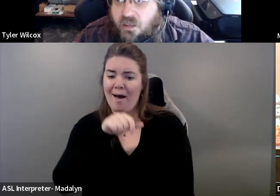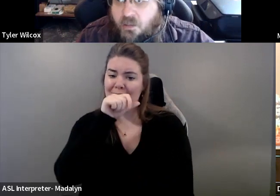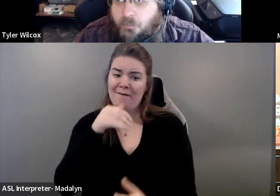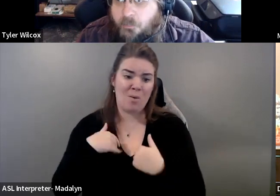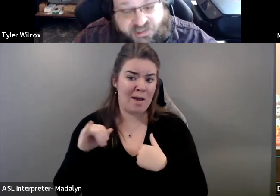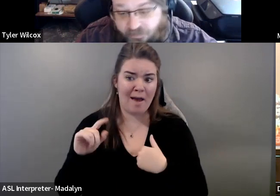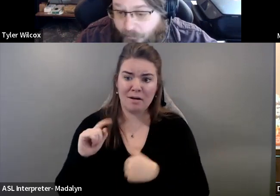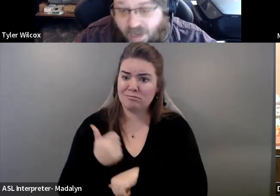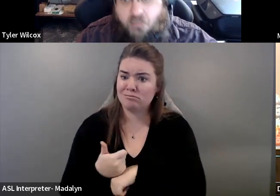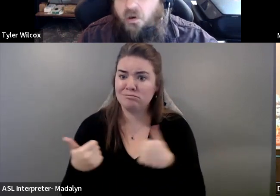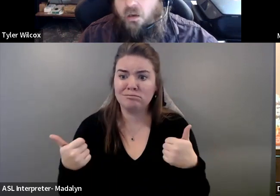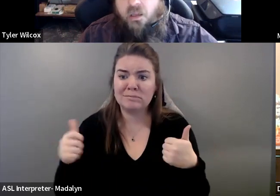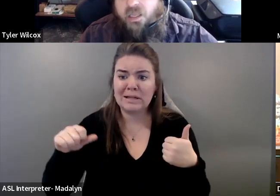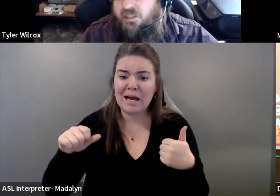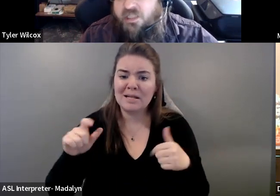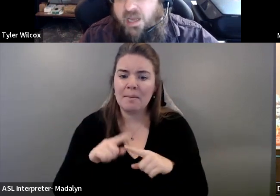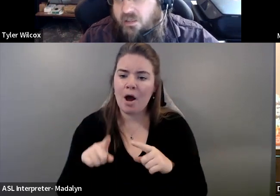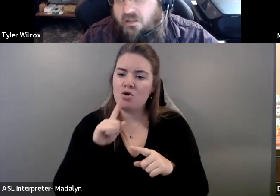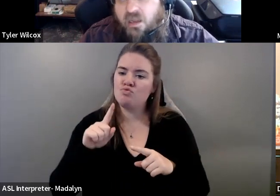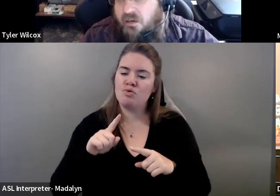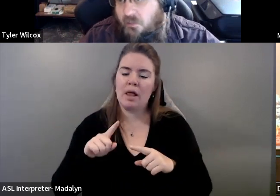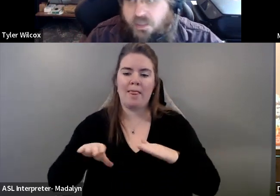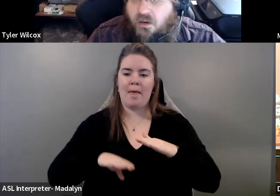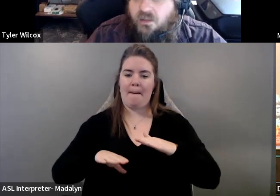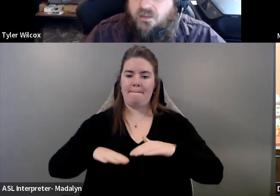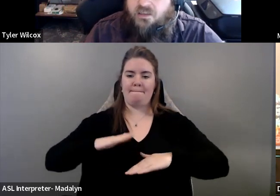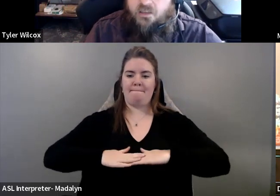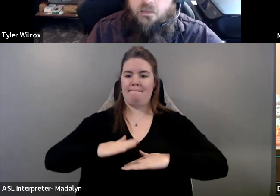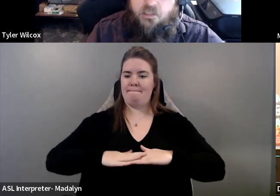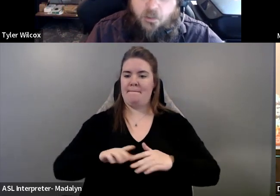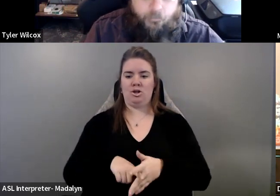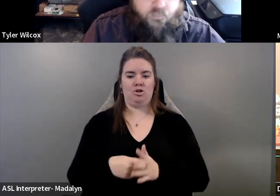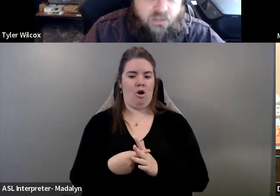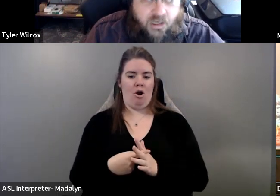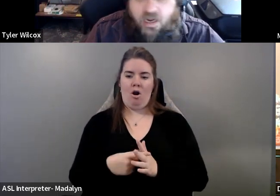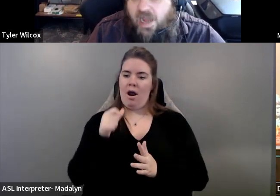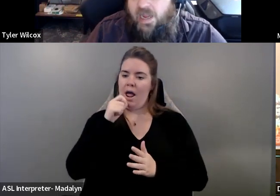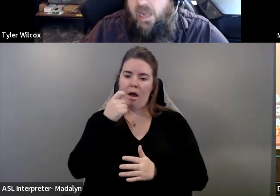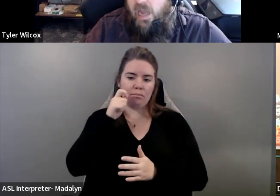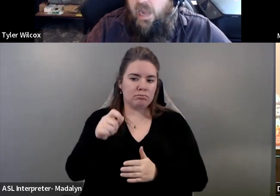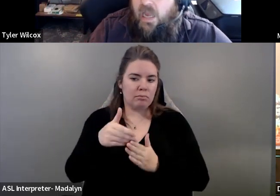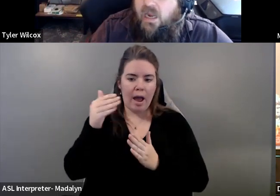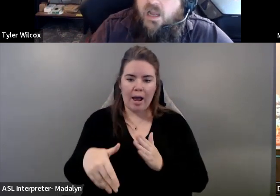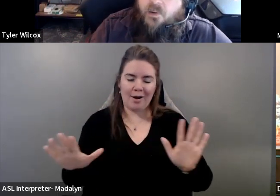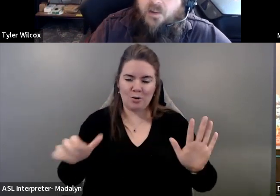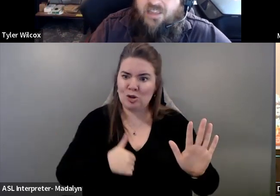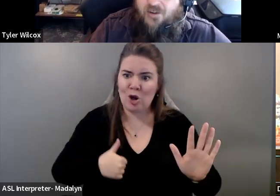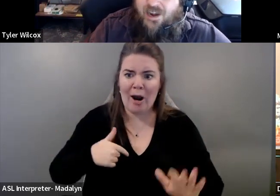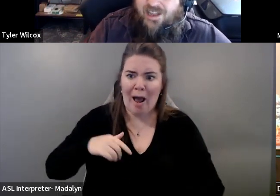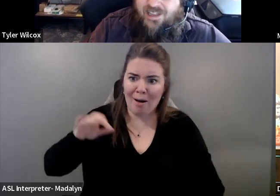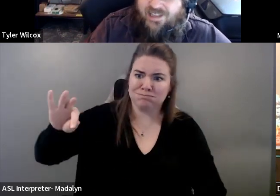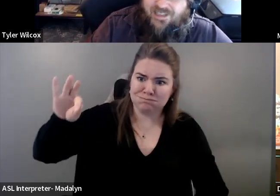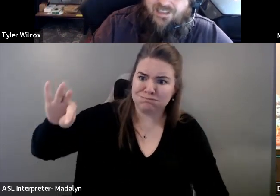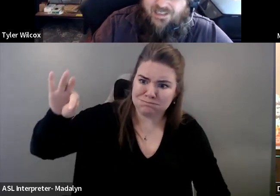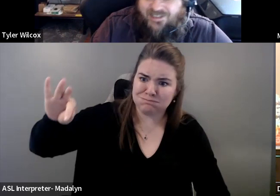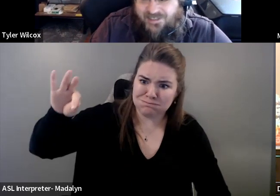place, but it's the bottom rung. It is not the end all be all. So sorry, I got kind of No. hyper about that